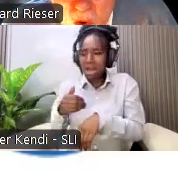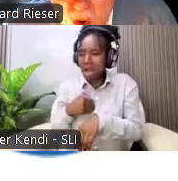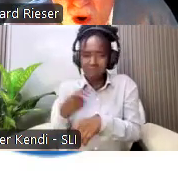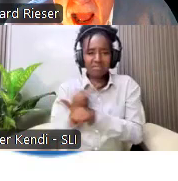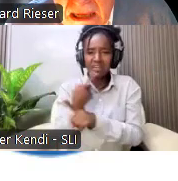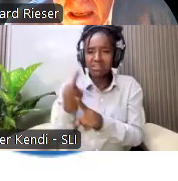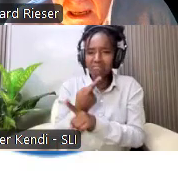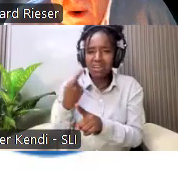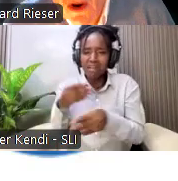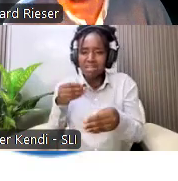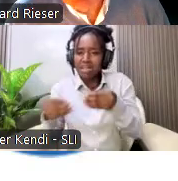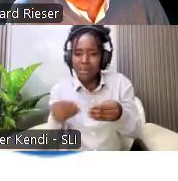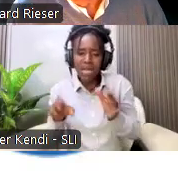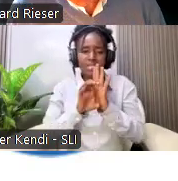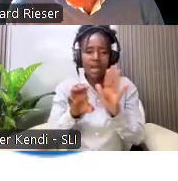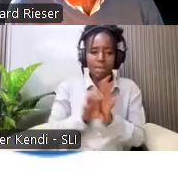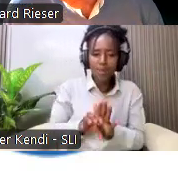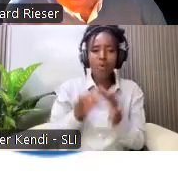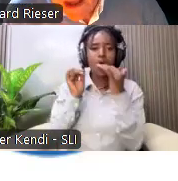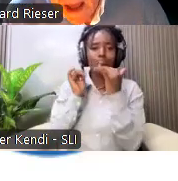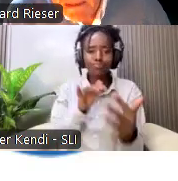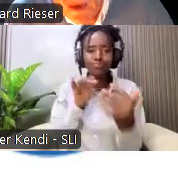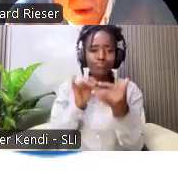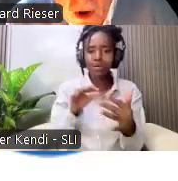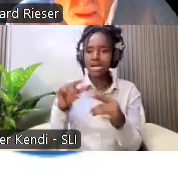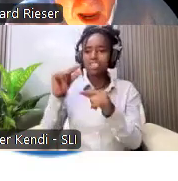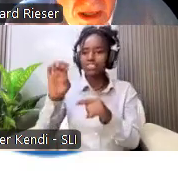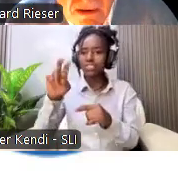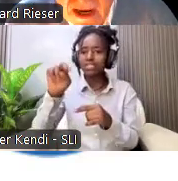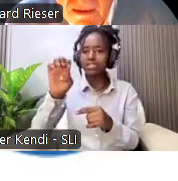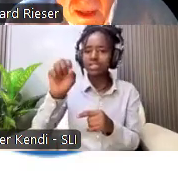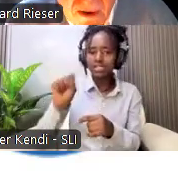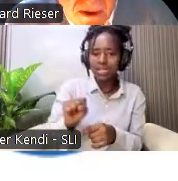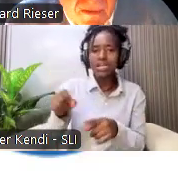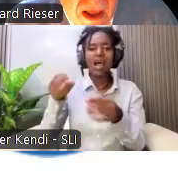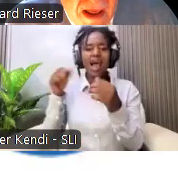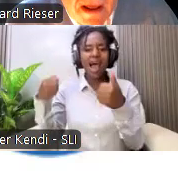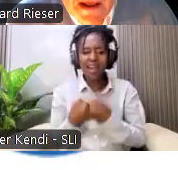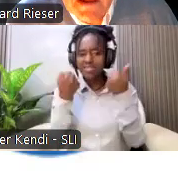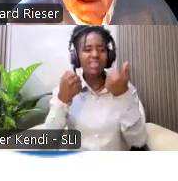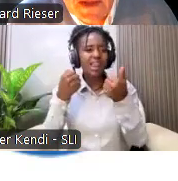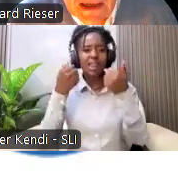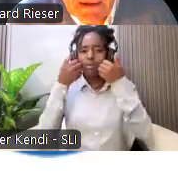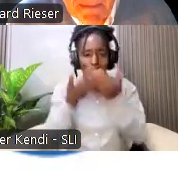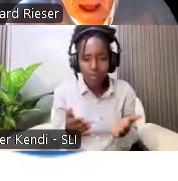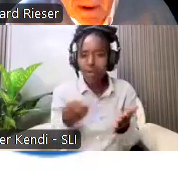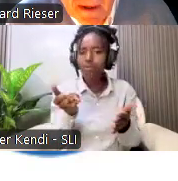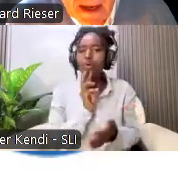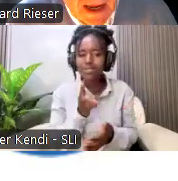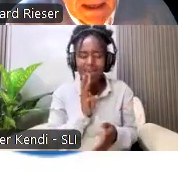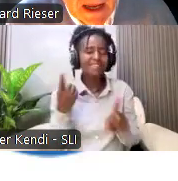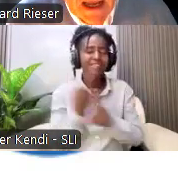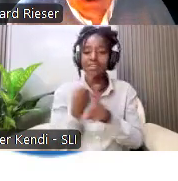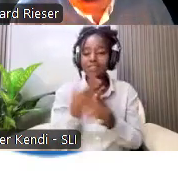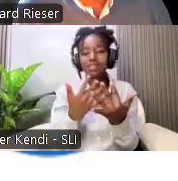genetics, war, accident, or lack of food or water, or a combination of any of those. So that's impairment.